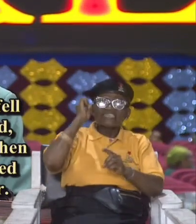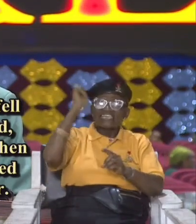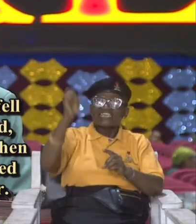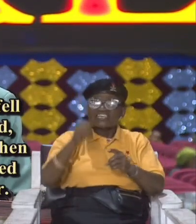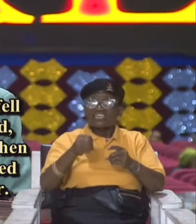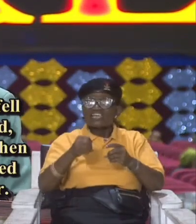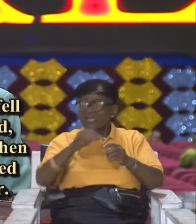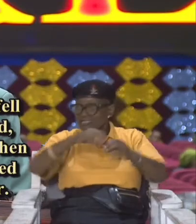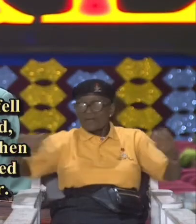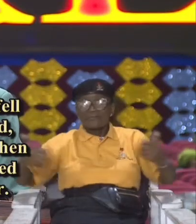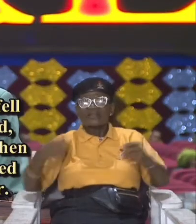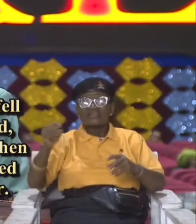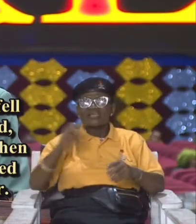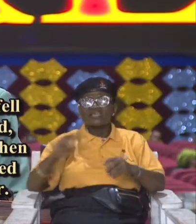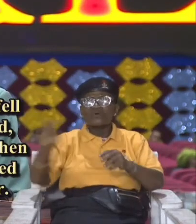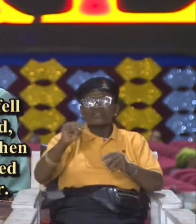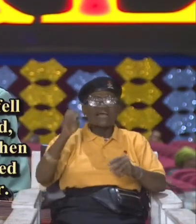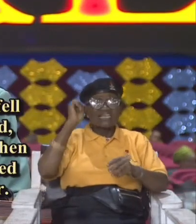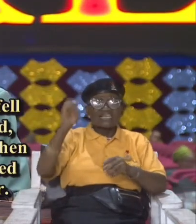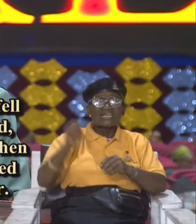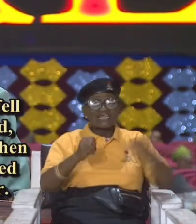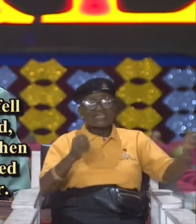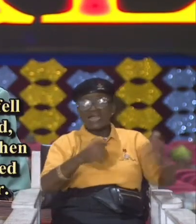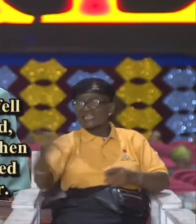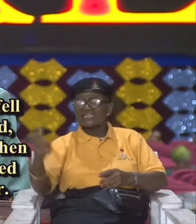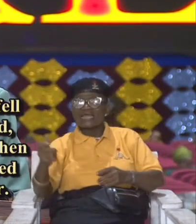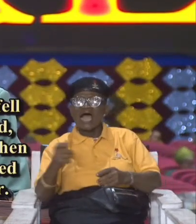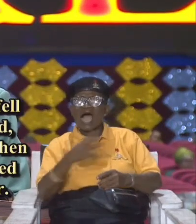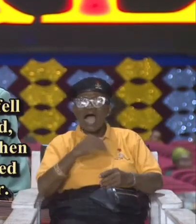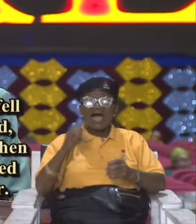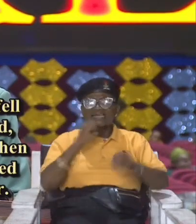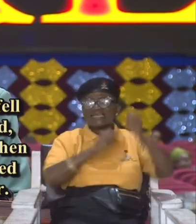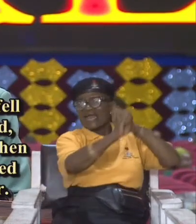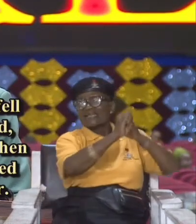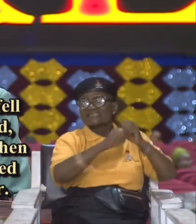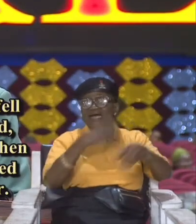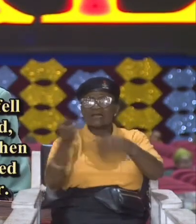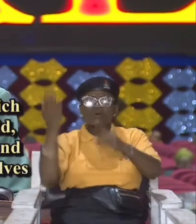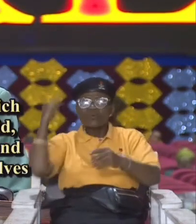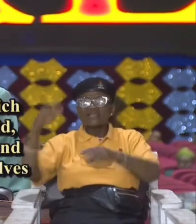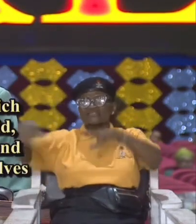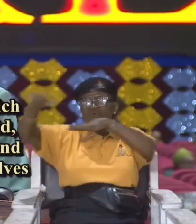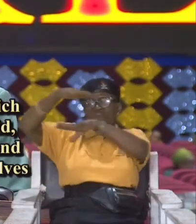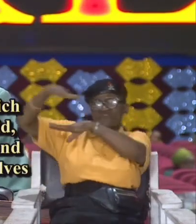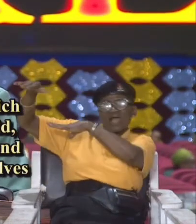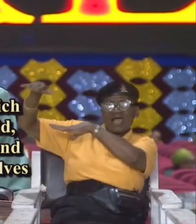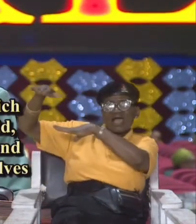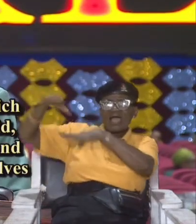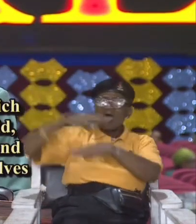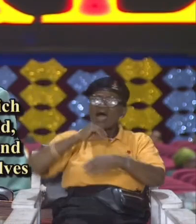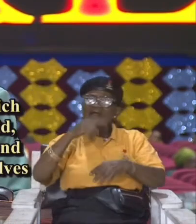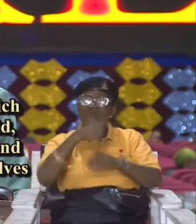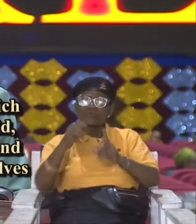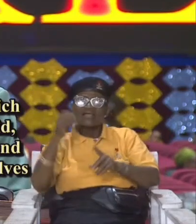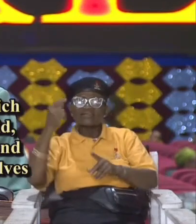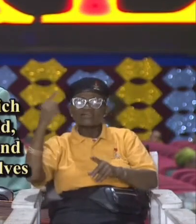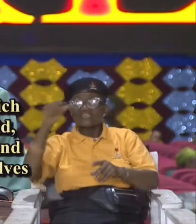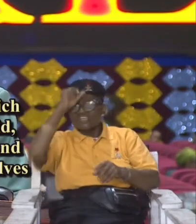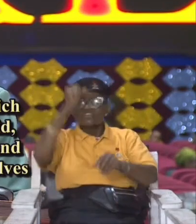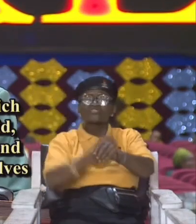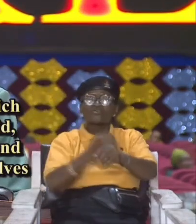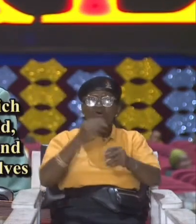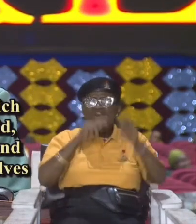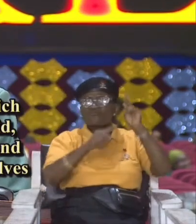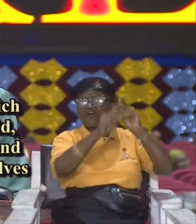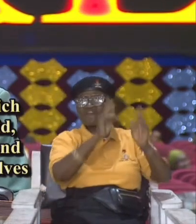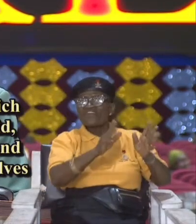the waters, they parted hither and thither, and Elisha went over. And when the sons of the prophets which were